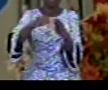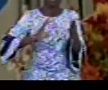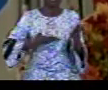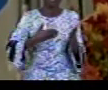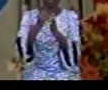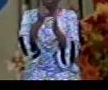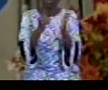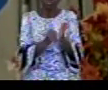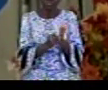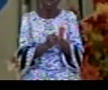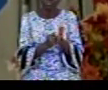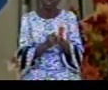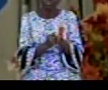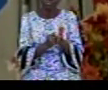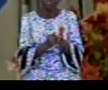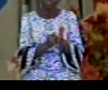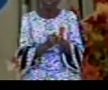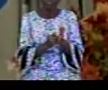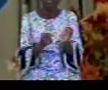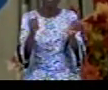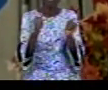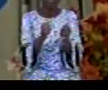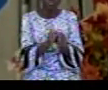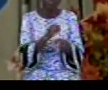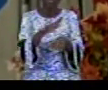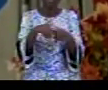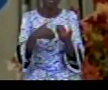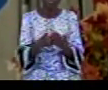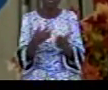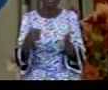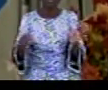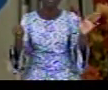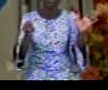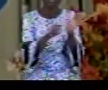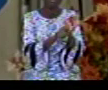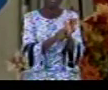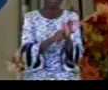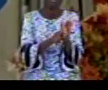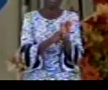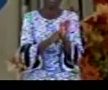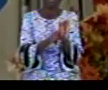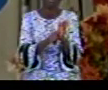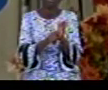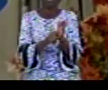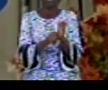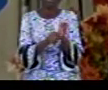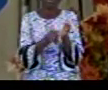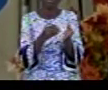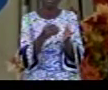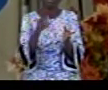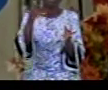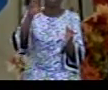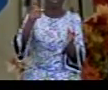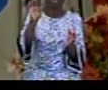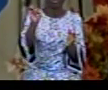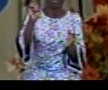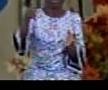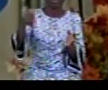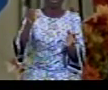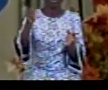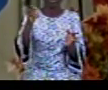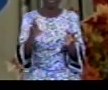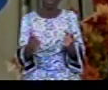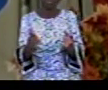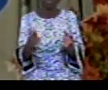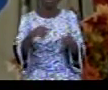despite the negative media reports of pervading security challenges in our part of the